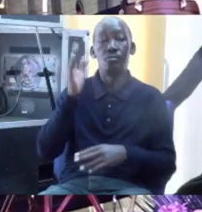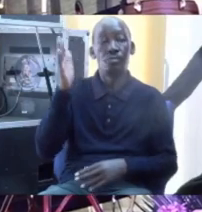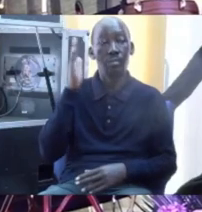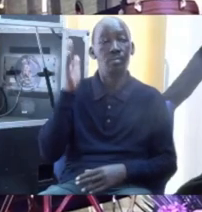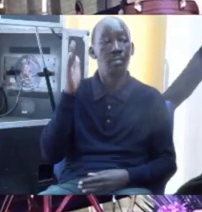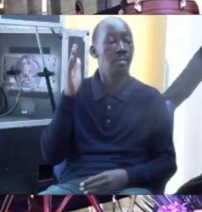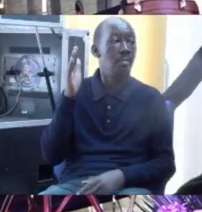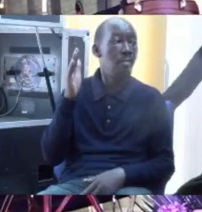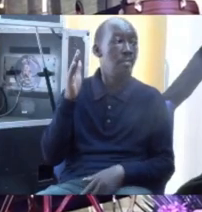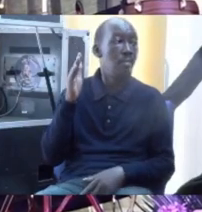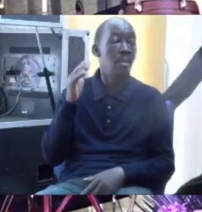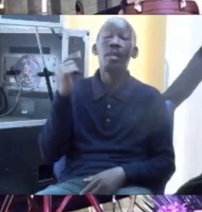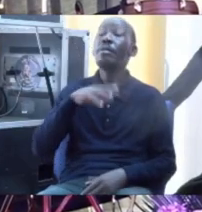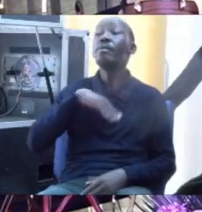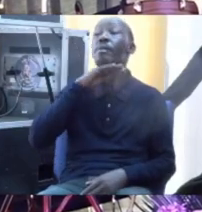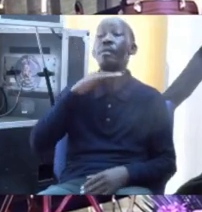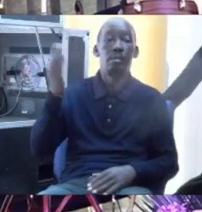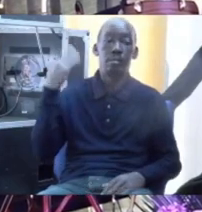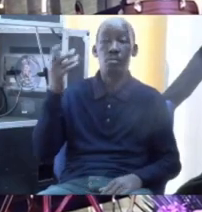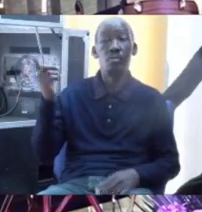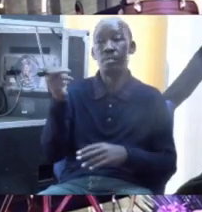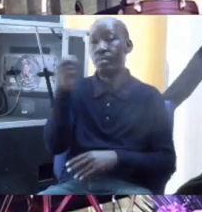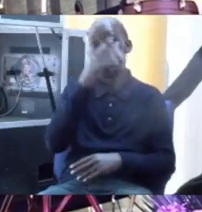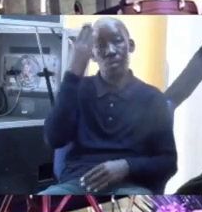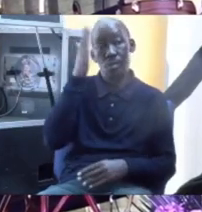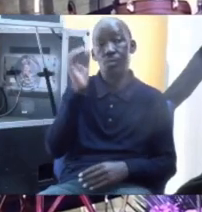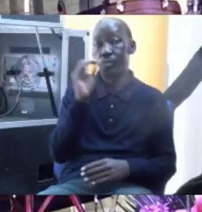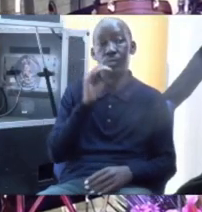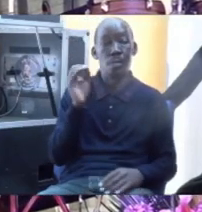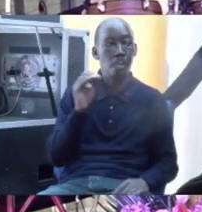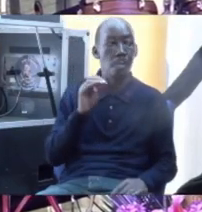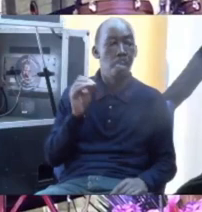Kichini. Alikufa kitambo. You may not know him. Sure.